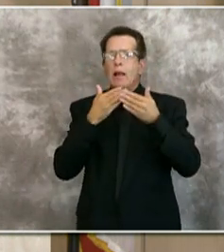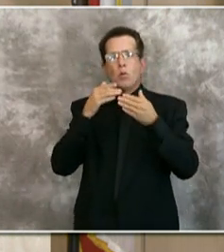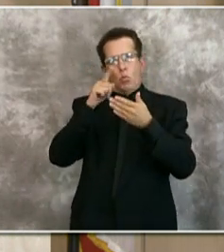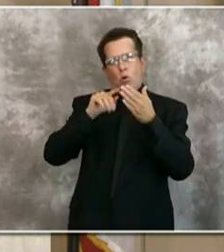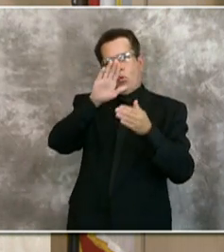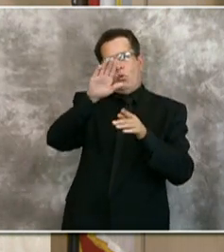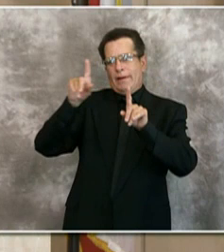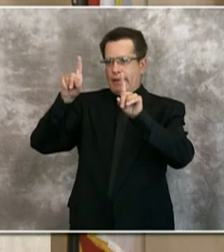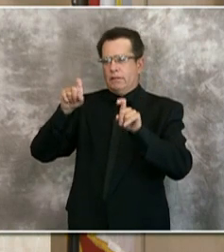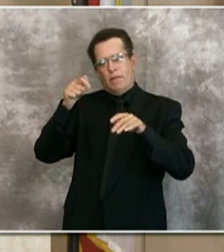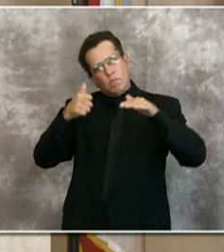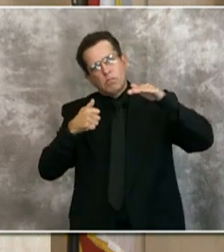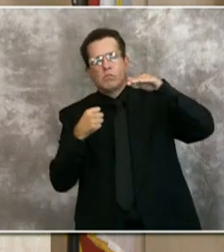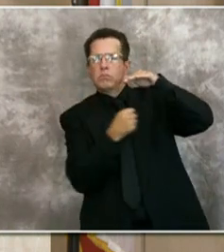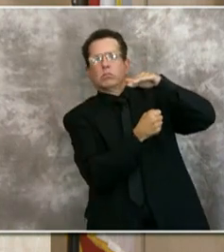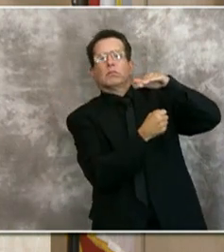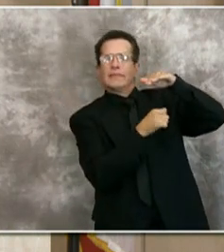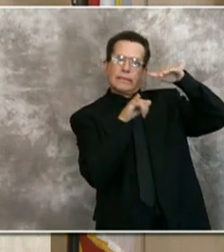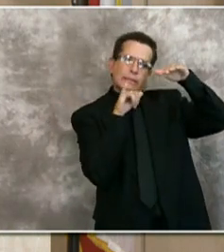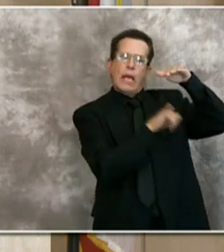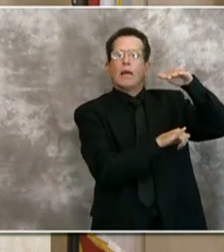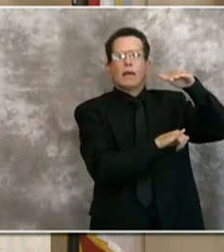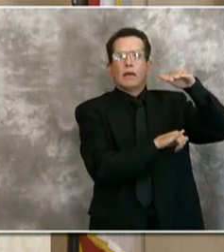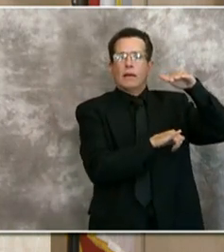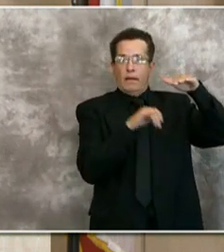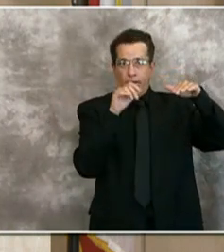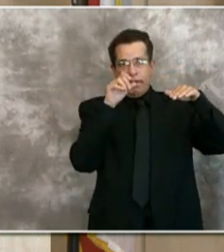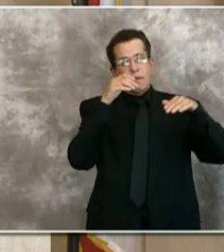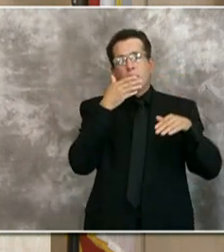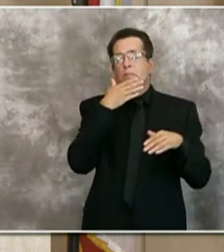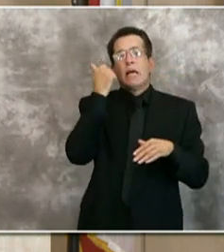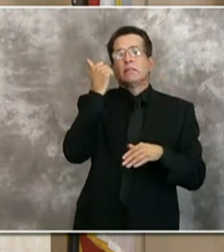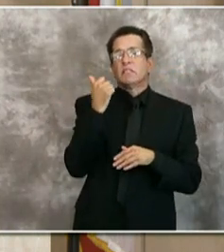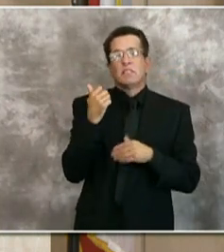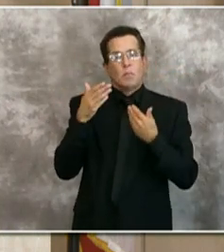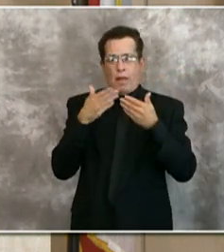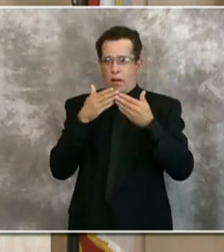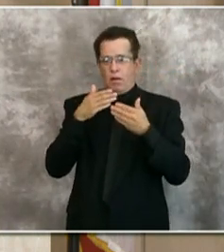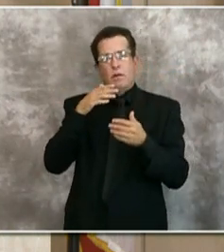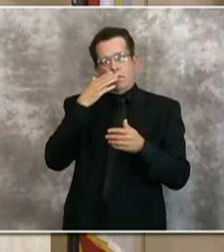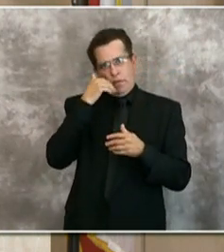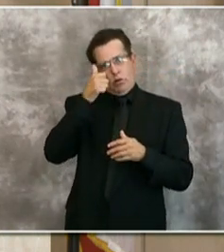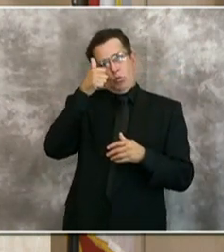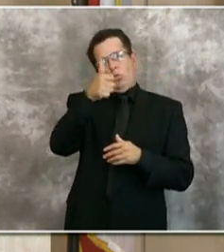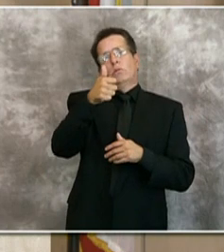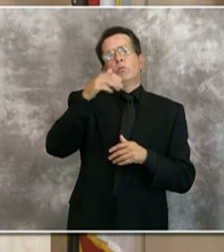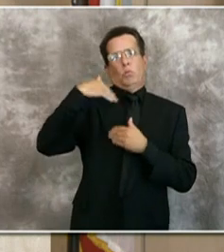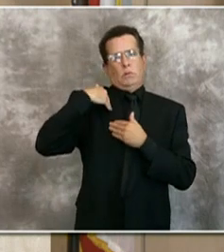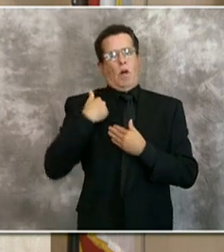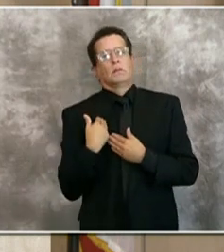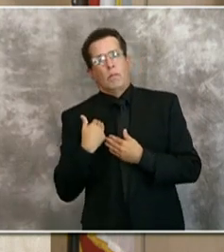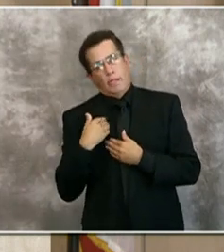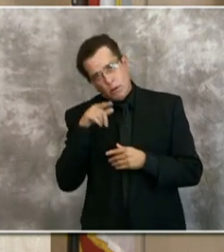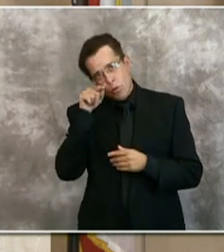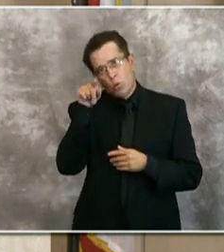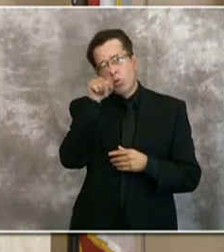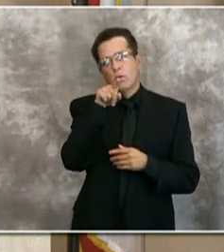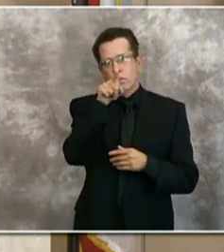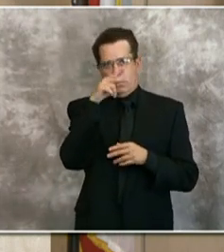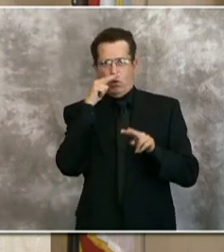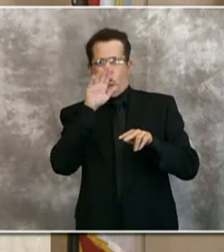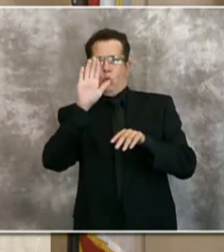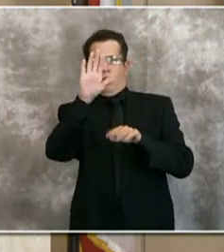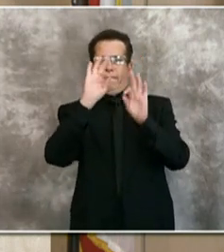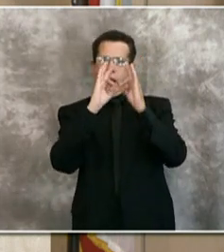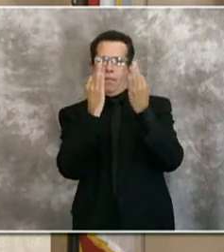you get a test result that's positive, the best contact tracer is you. That is turning to the people that you know